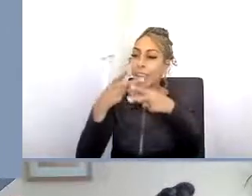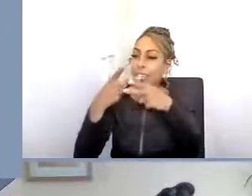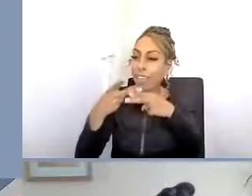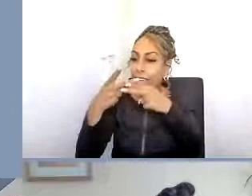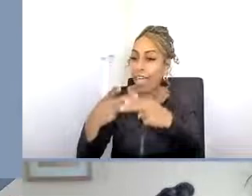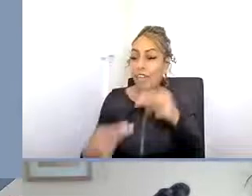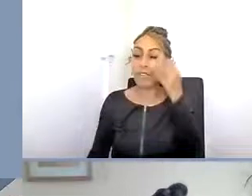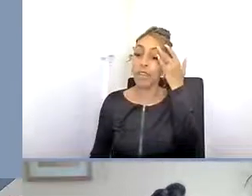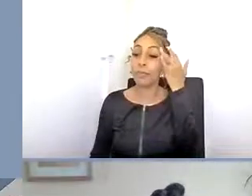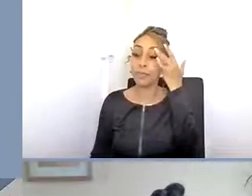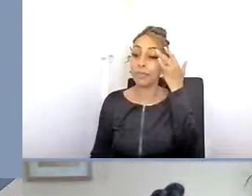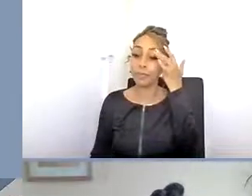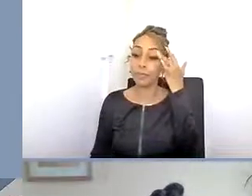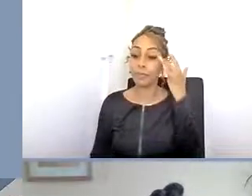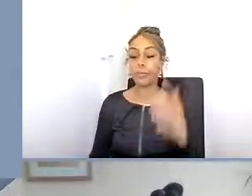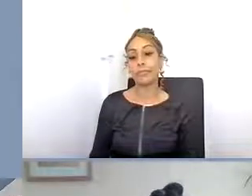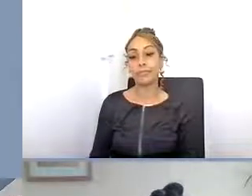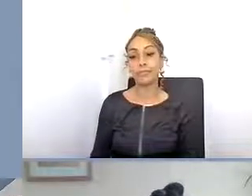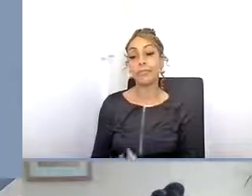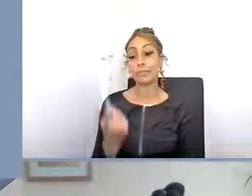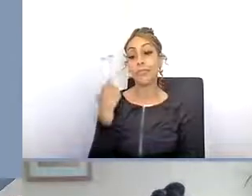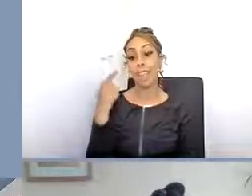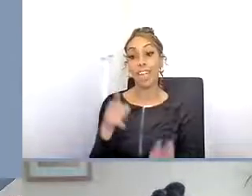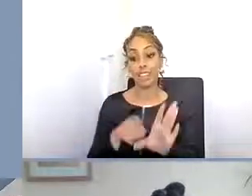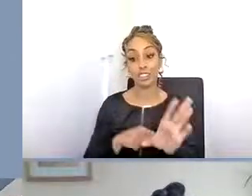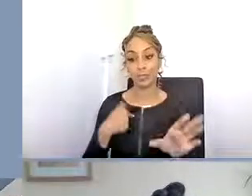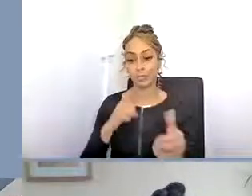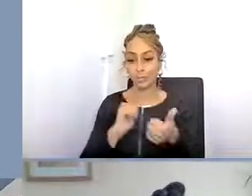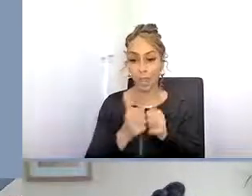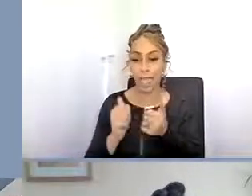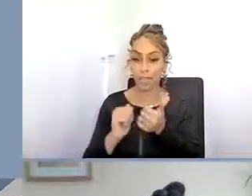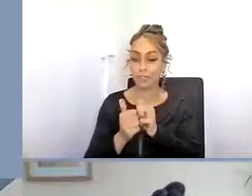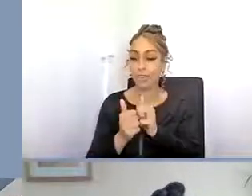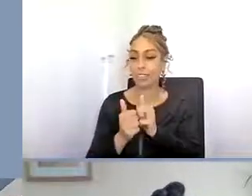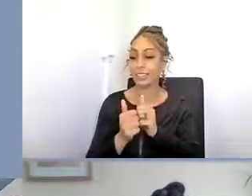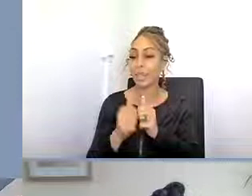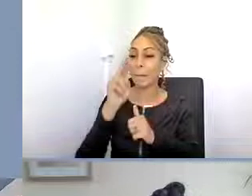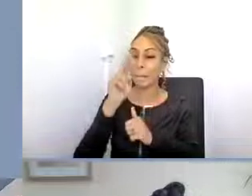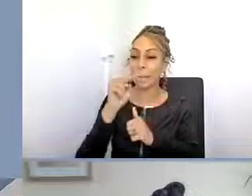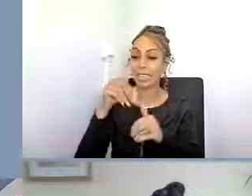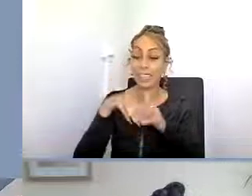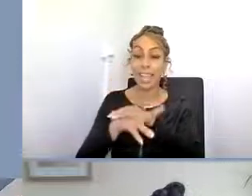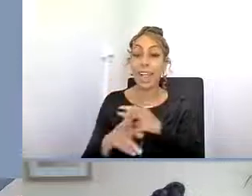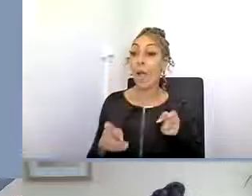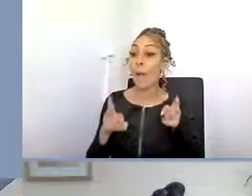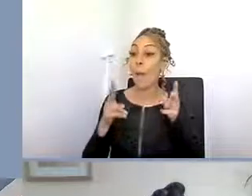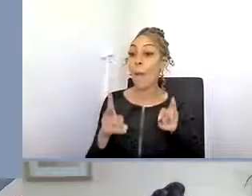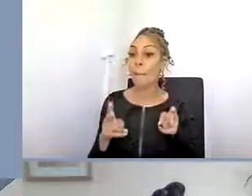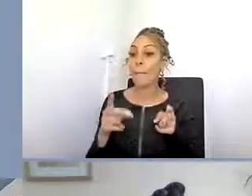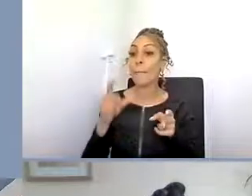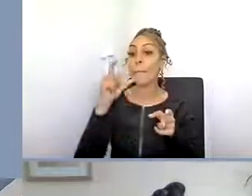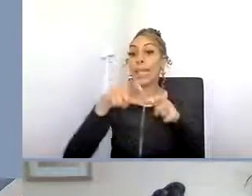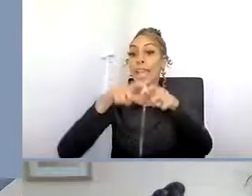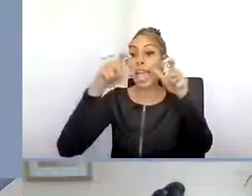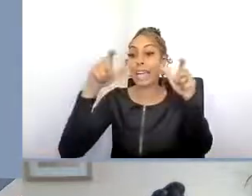settings. And last year we collaborated with Paintings in Hospitals and Cambridge